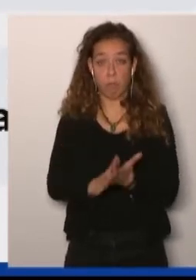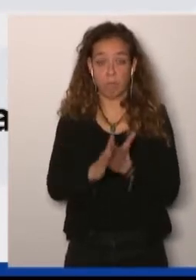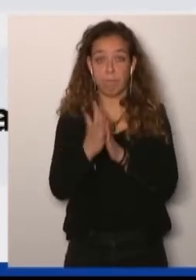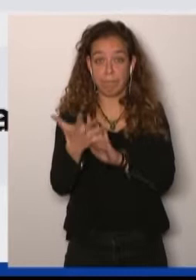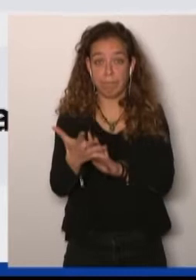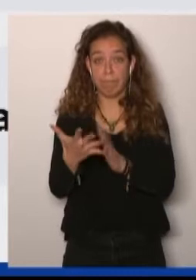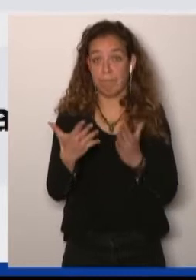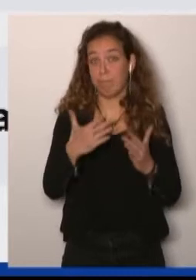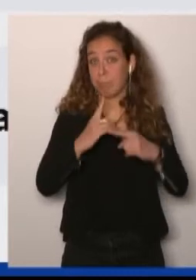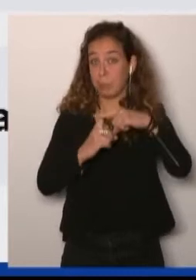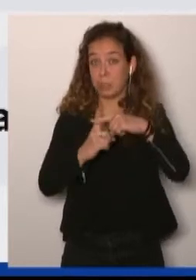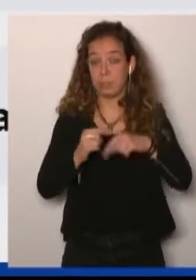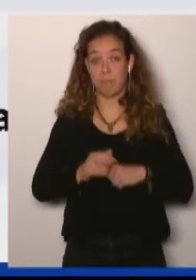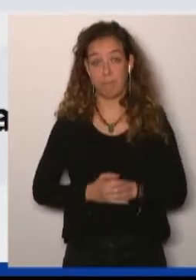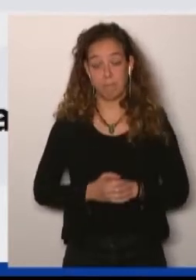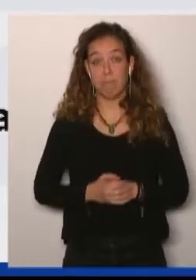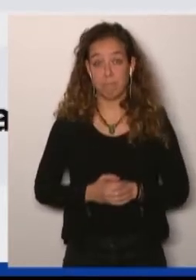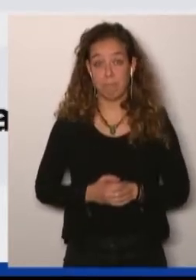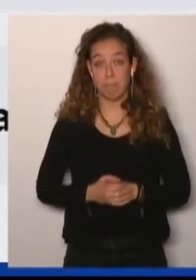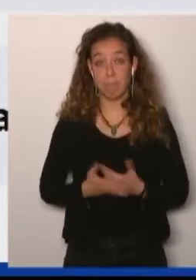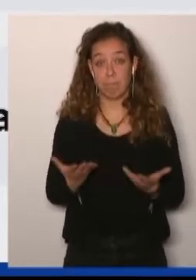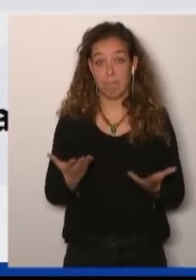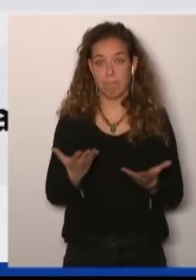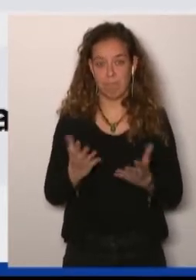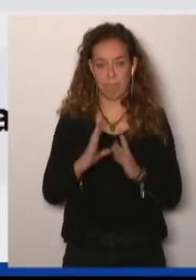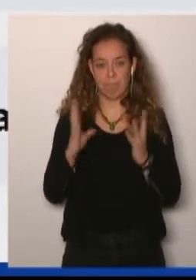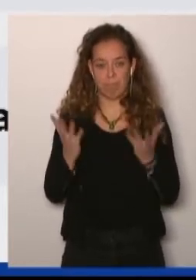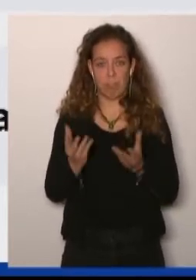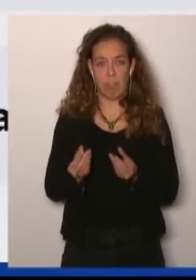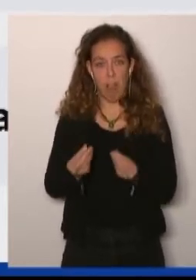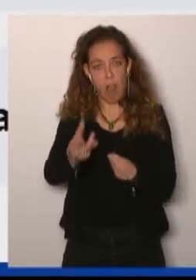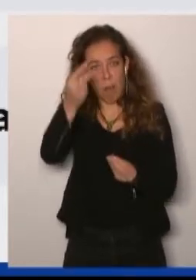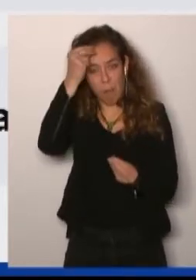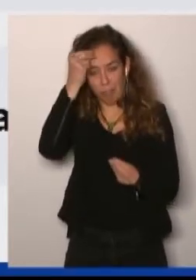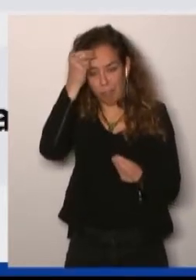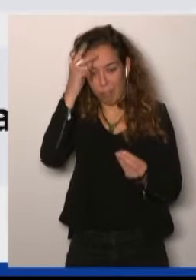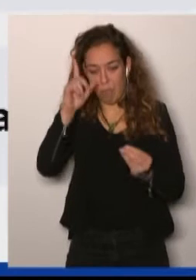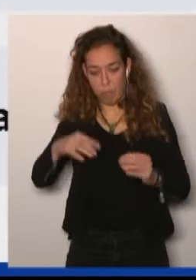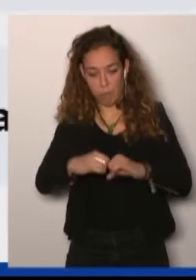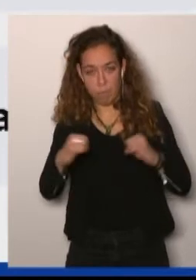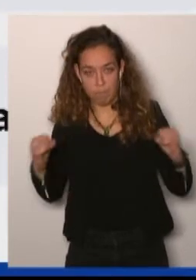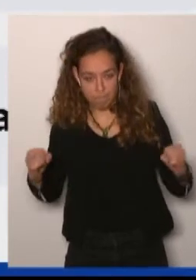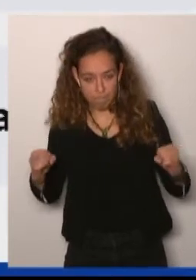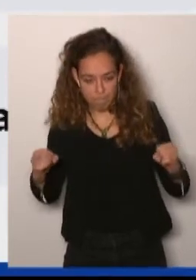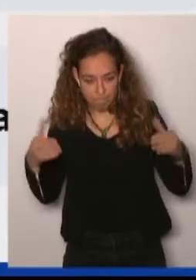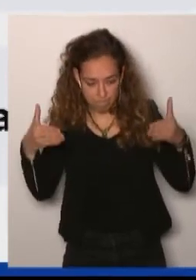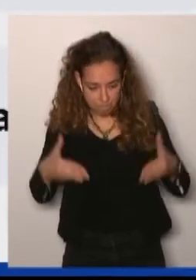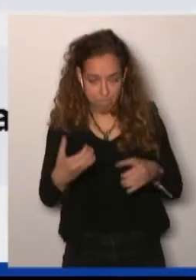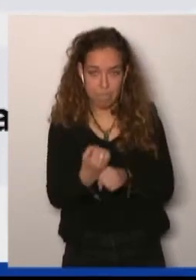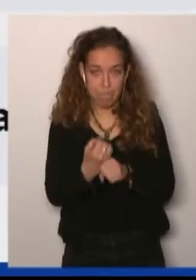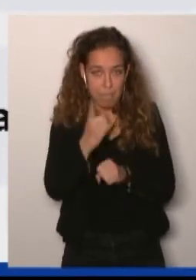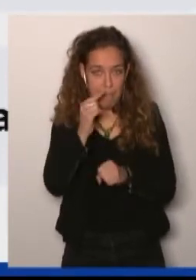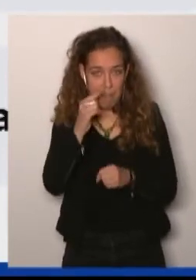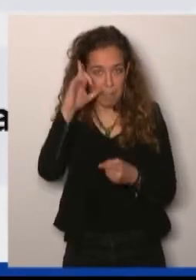already now of how and with whom we need to work. Looking at it from a drug development perspective, whether this is